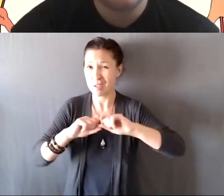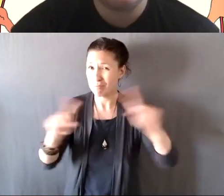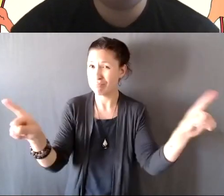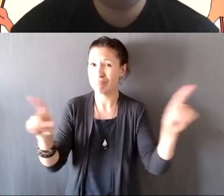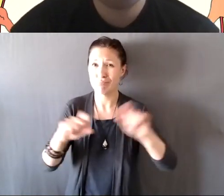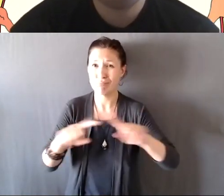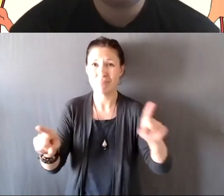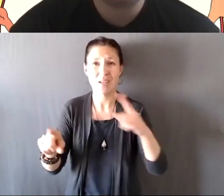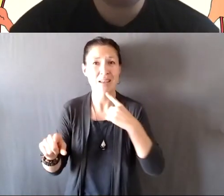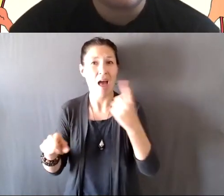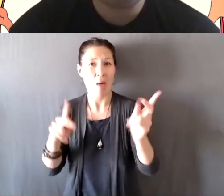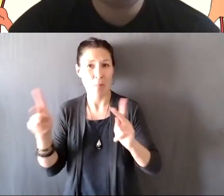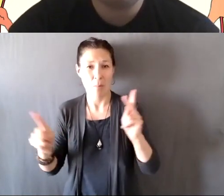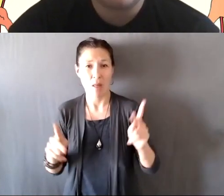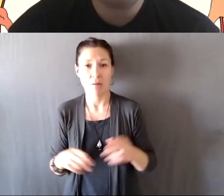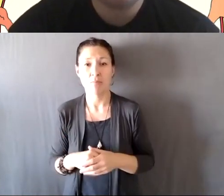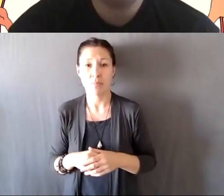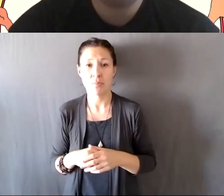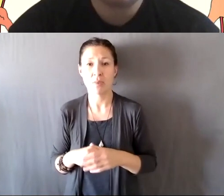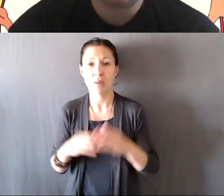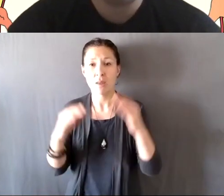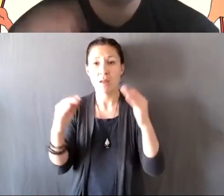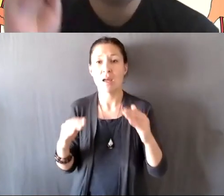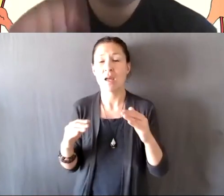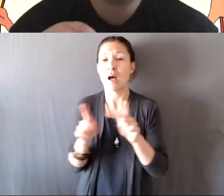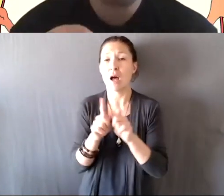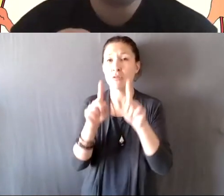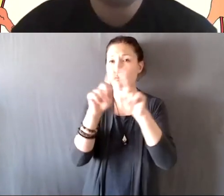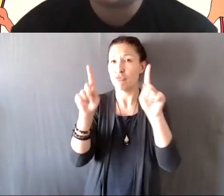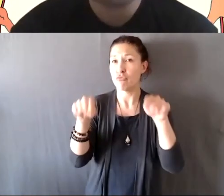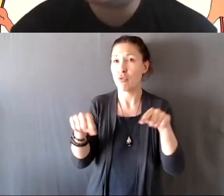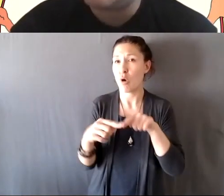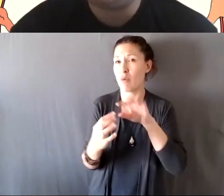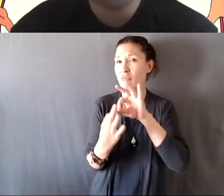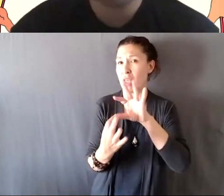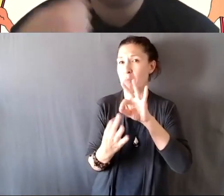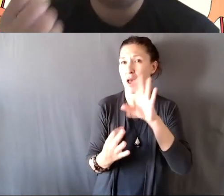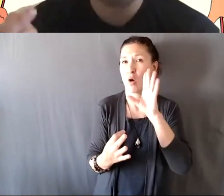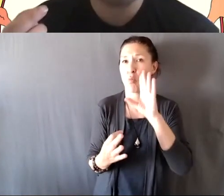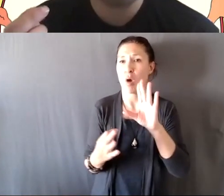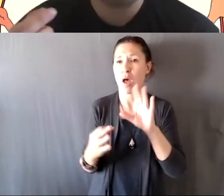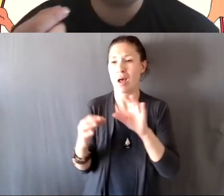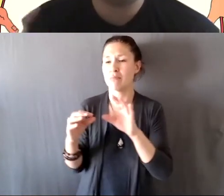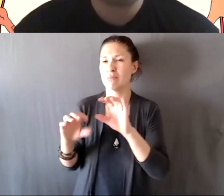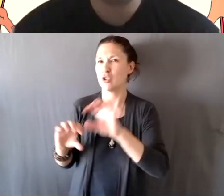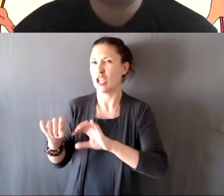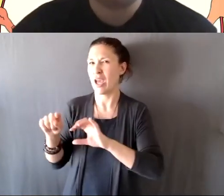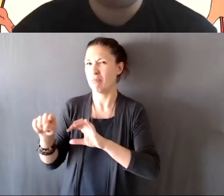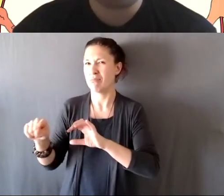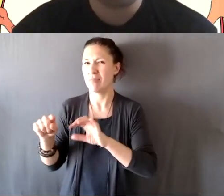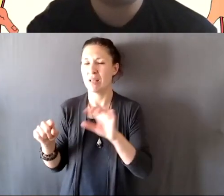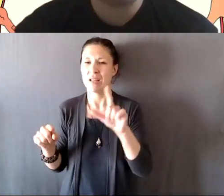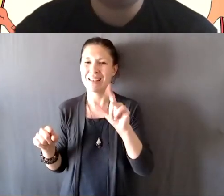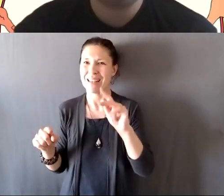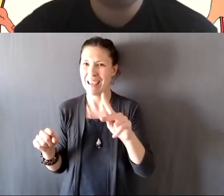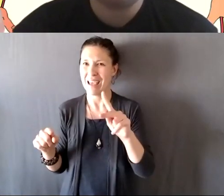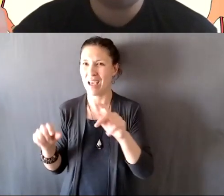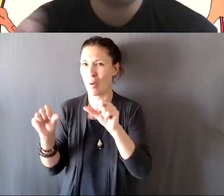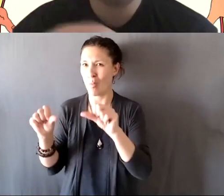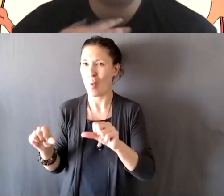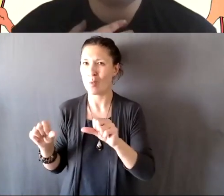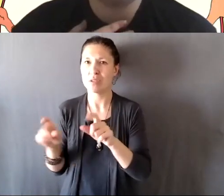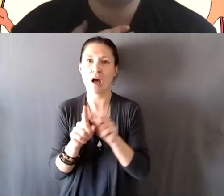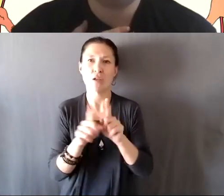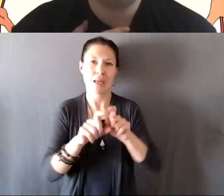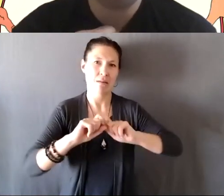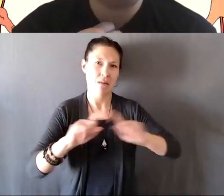inclined. Next, we have feedback forms. We can put a link in the chat right now, but we'll also send out an email. We